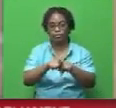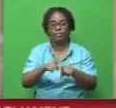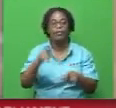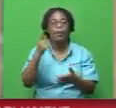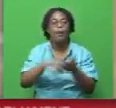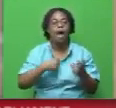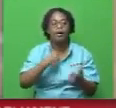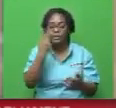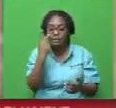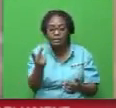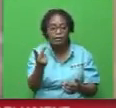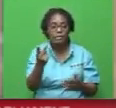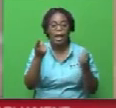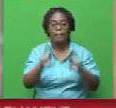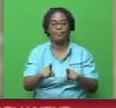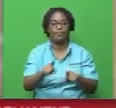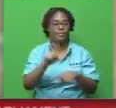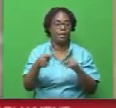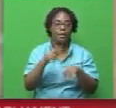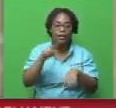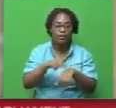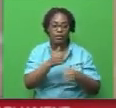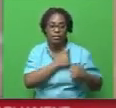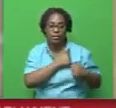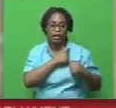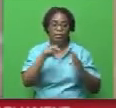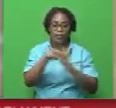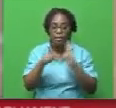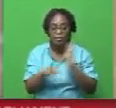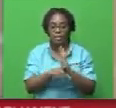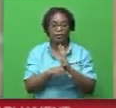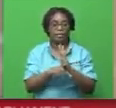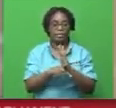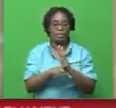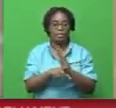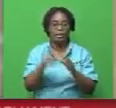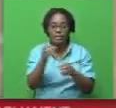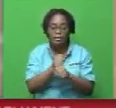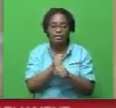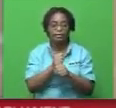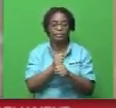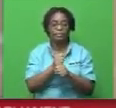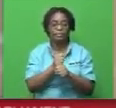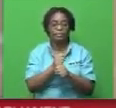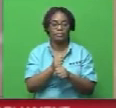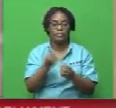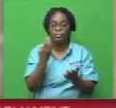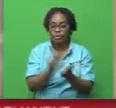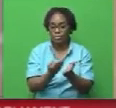national security policy taking place. A memorandum from the Commissioner of Police dated the August the 29th,